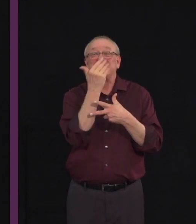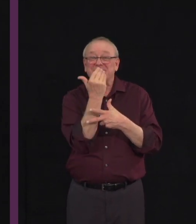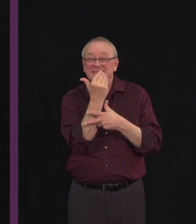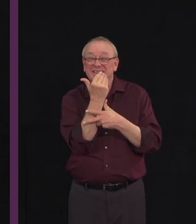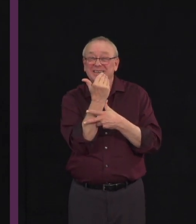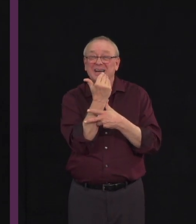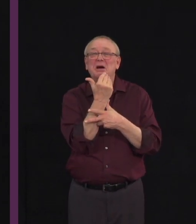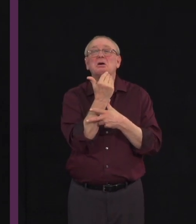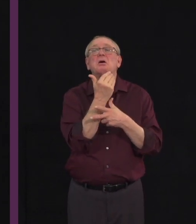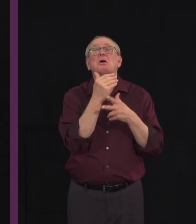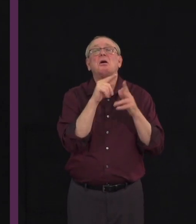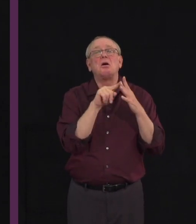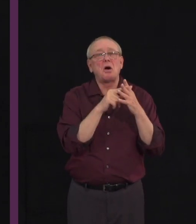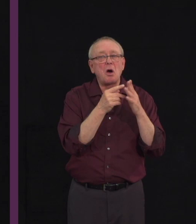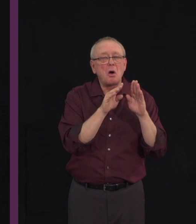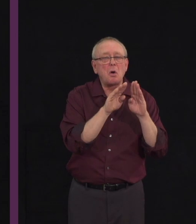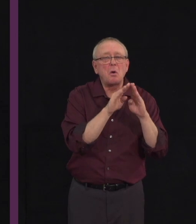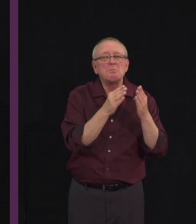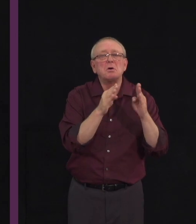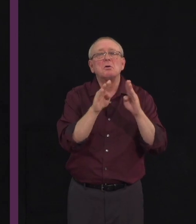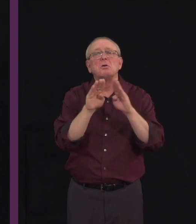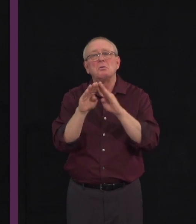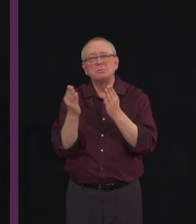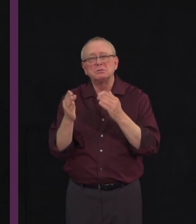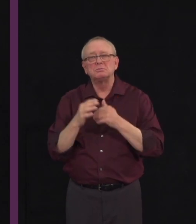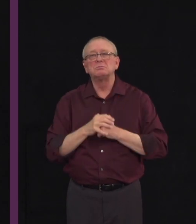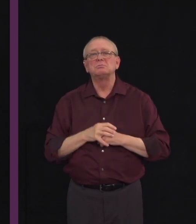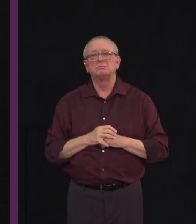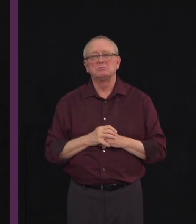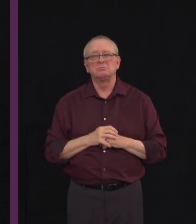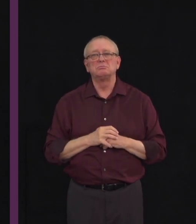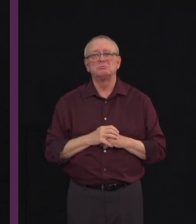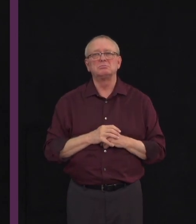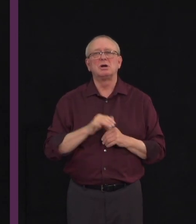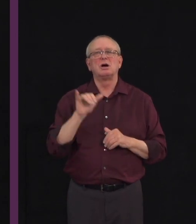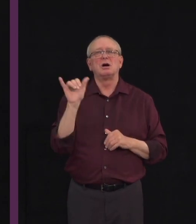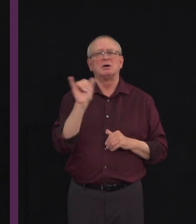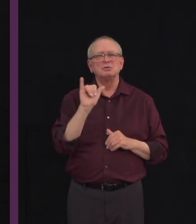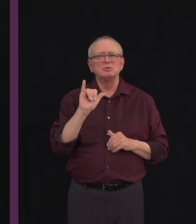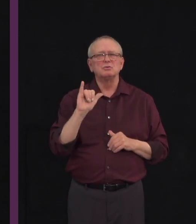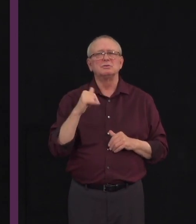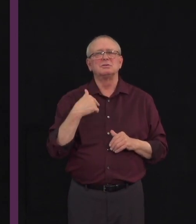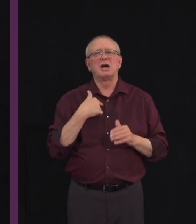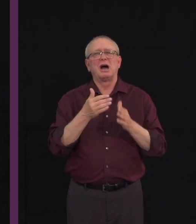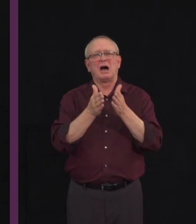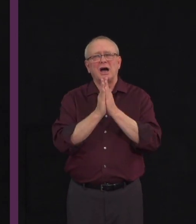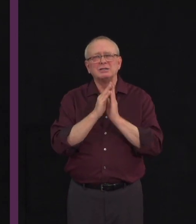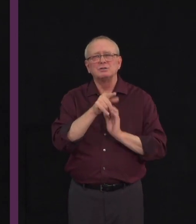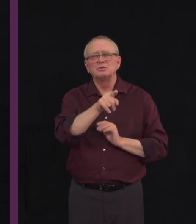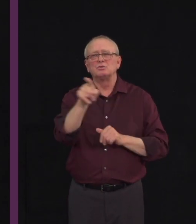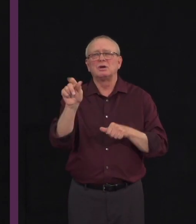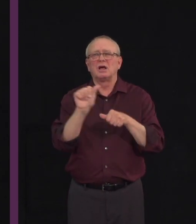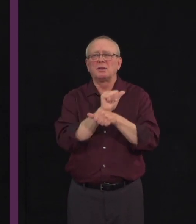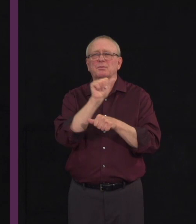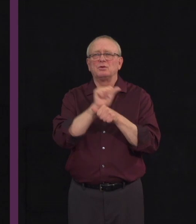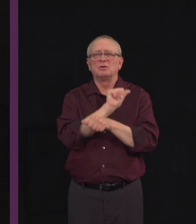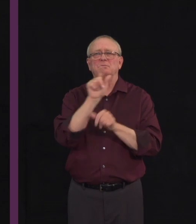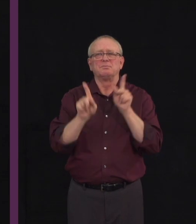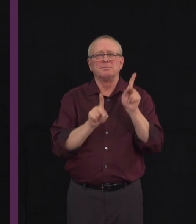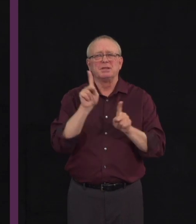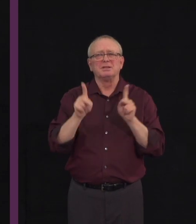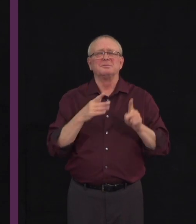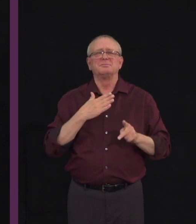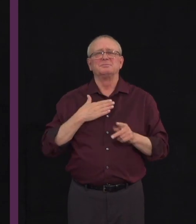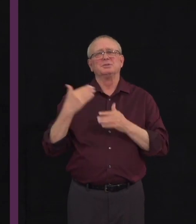off-highway vehicle restrictions currently in place, we ask people to be responsible and will be monitoring closely should the risk for